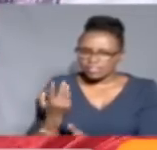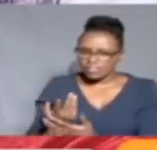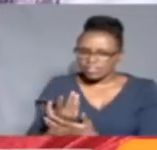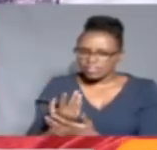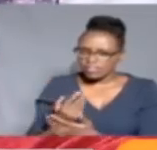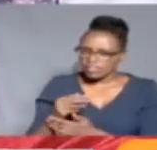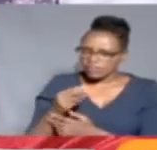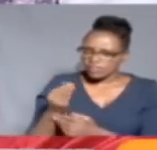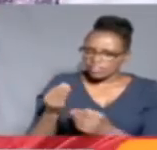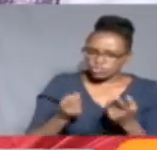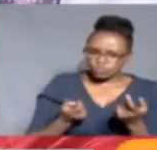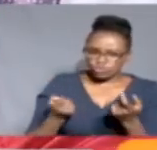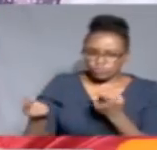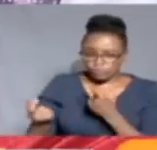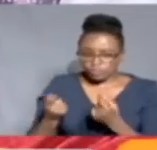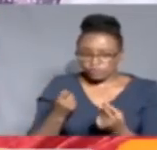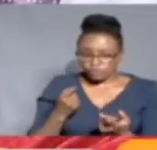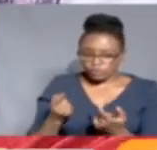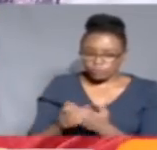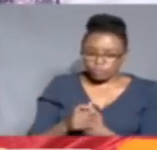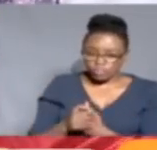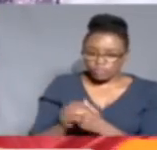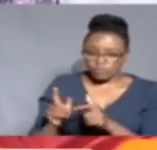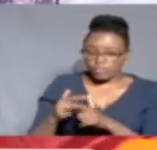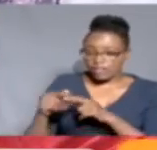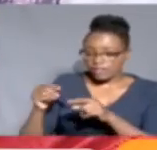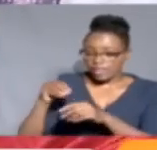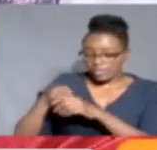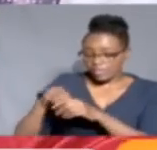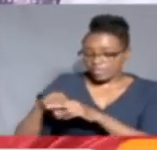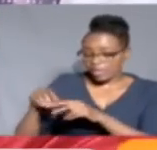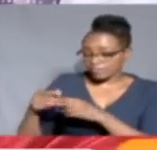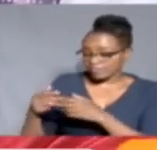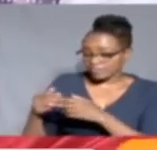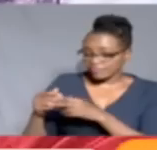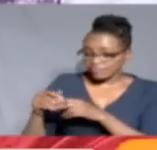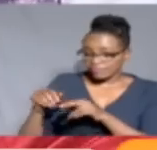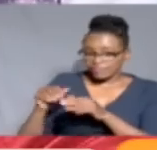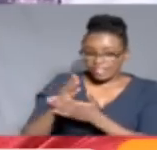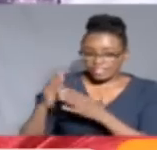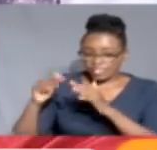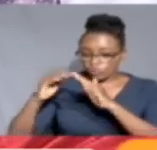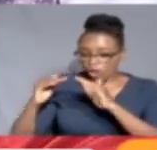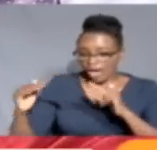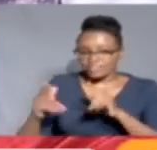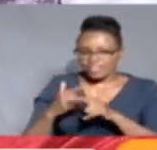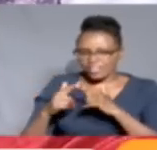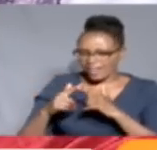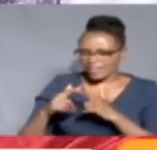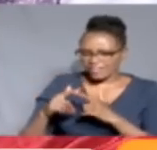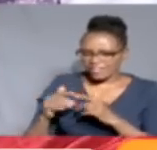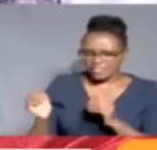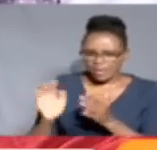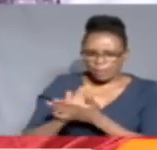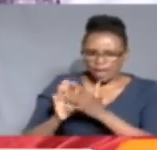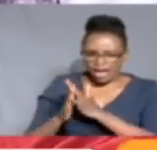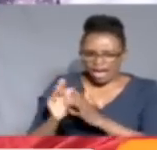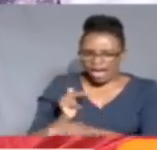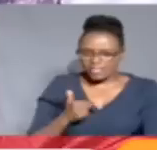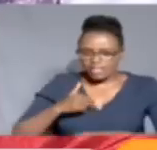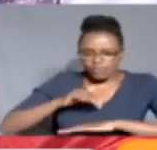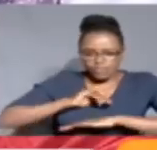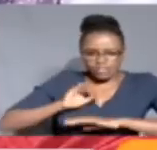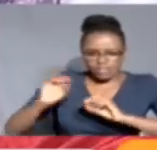up, because we only stayed at a plot. So it came to a sense that we do not have